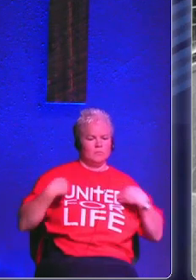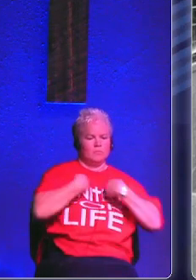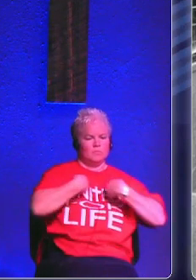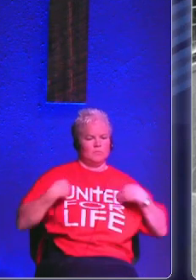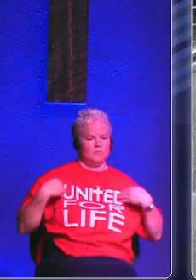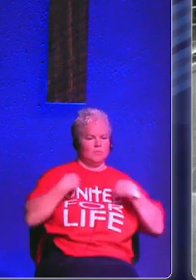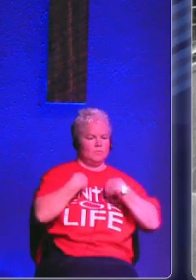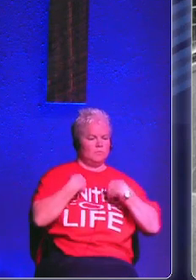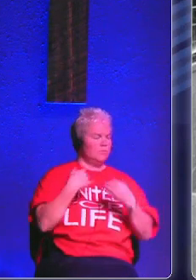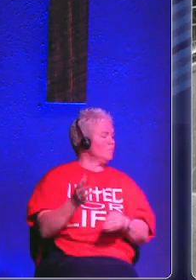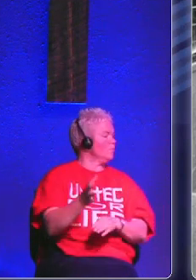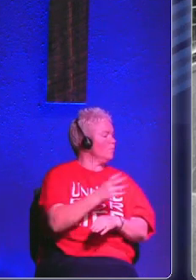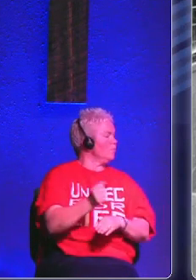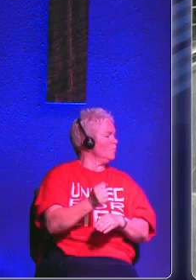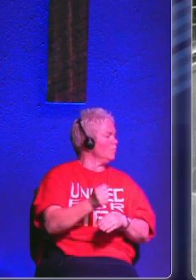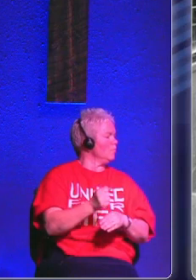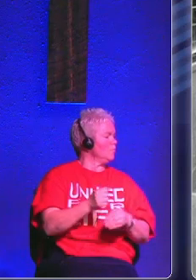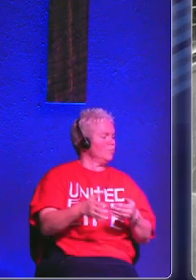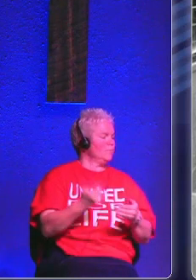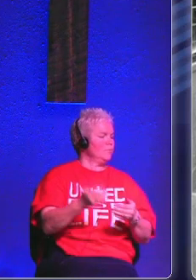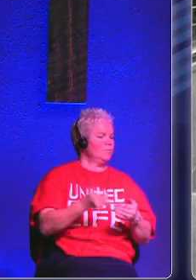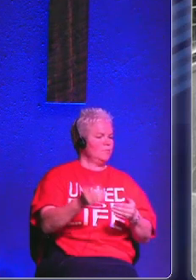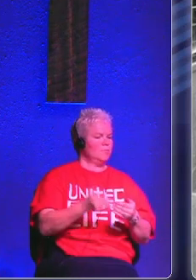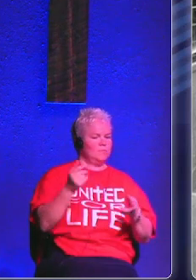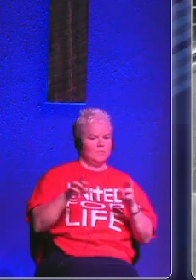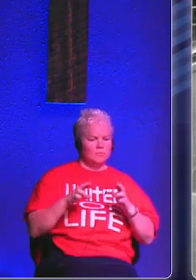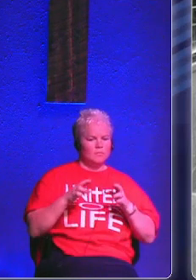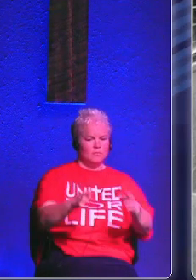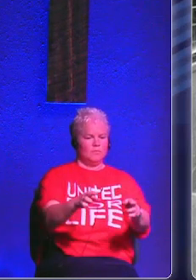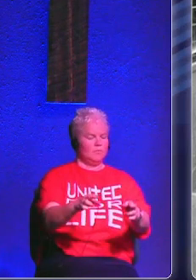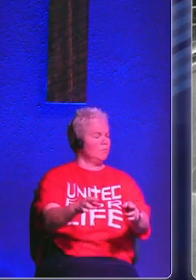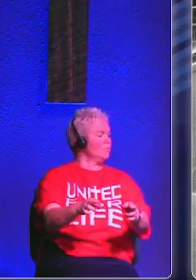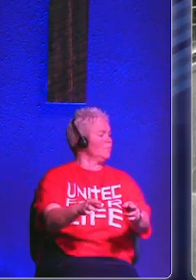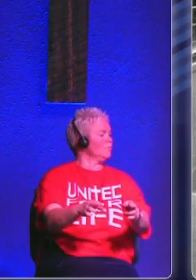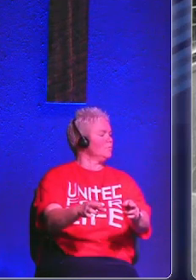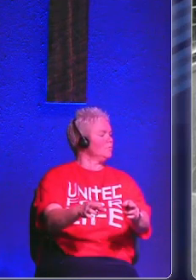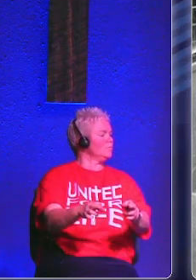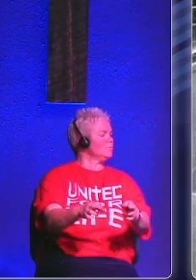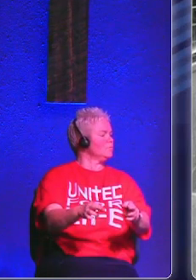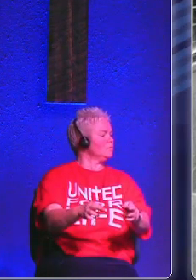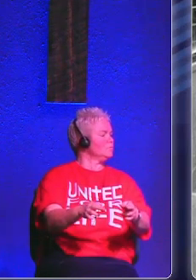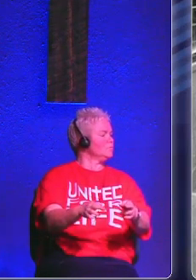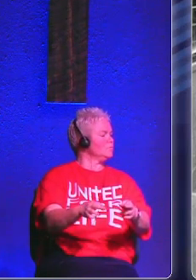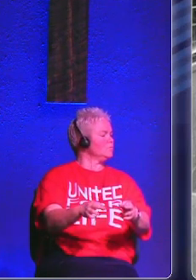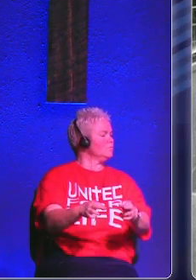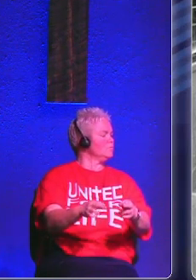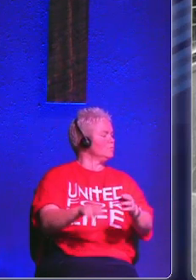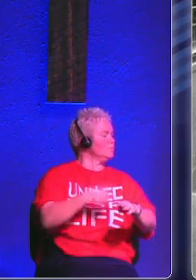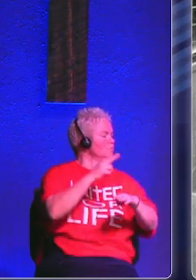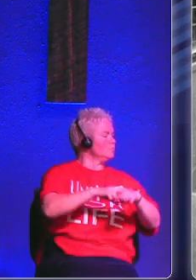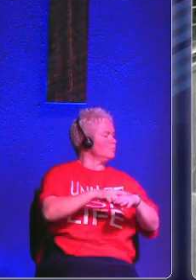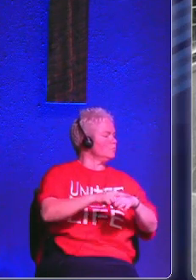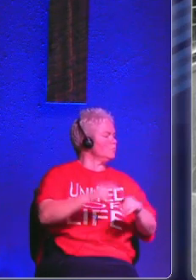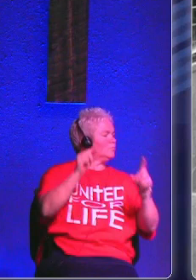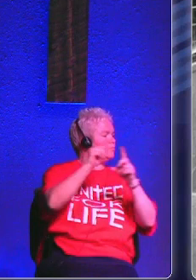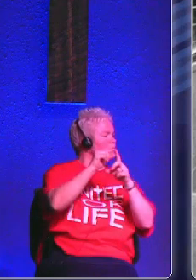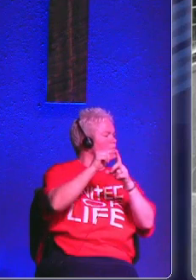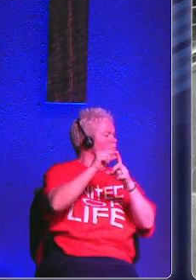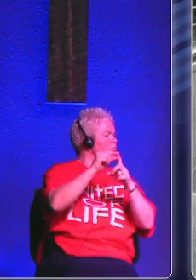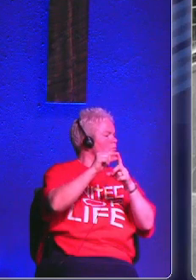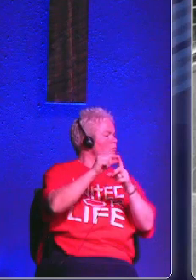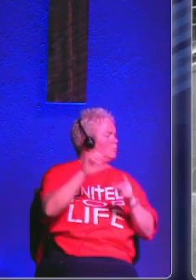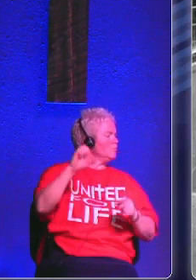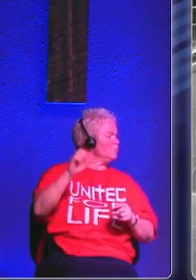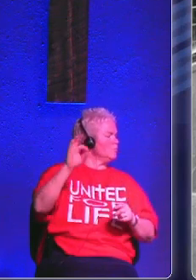are literally taking the easy road, right? They're taking the easy road. For the natural world, it comes down